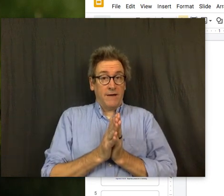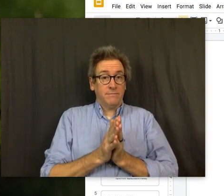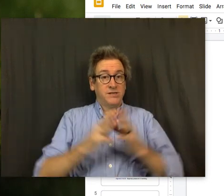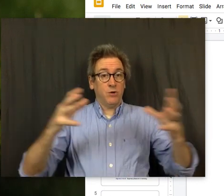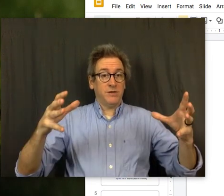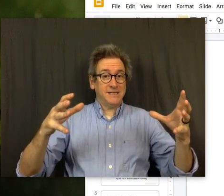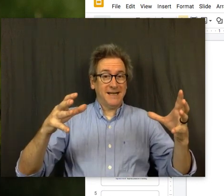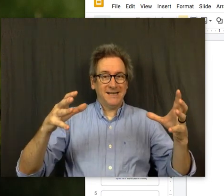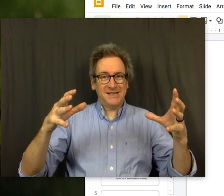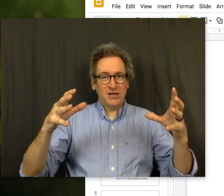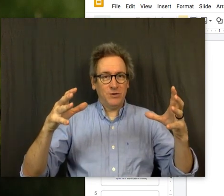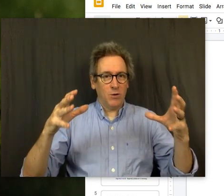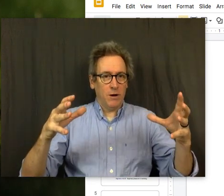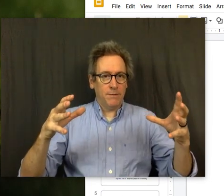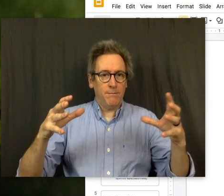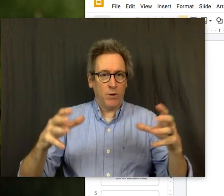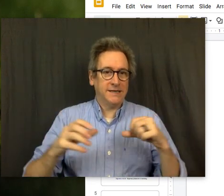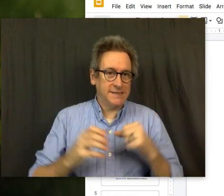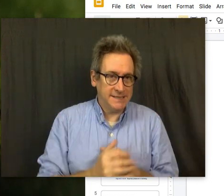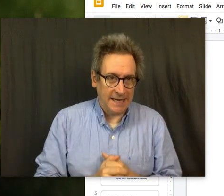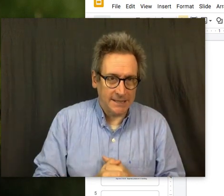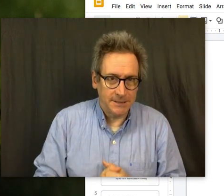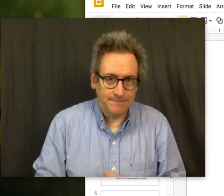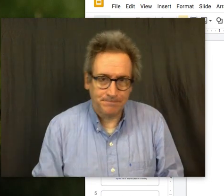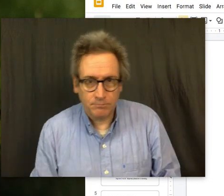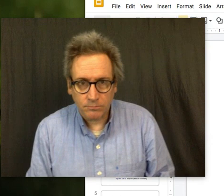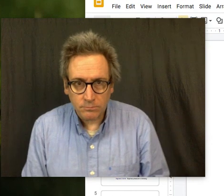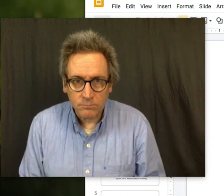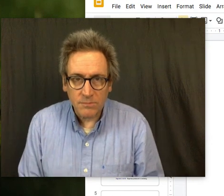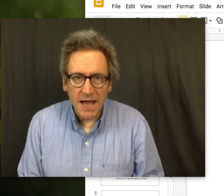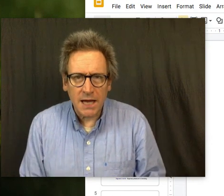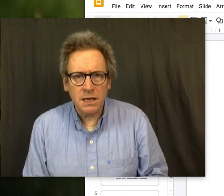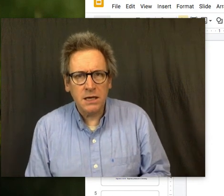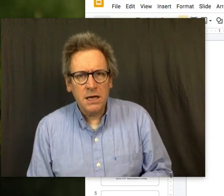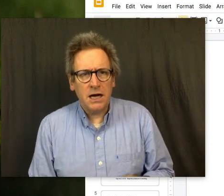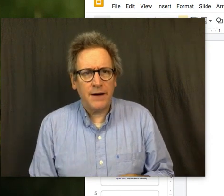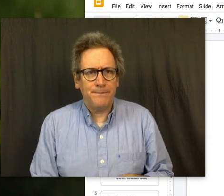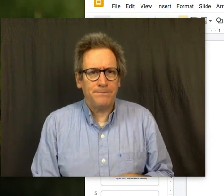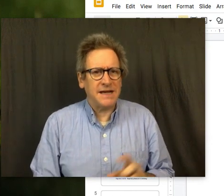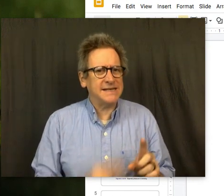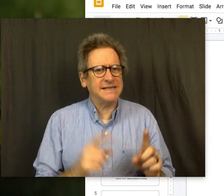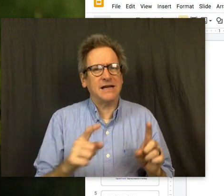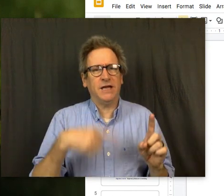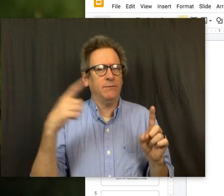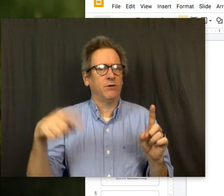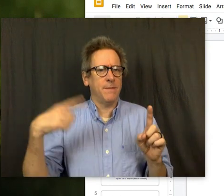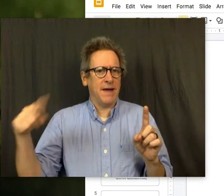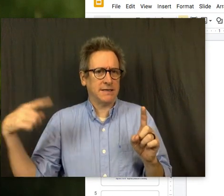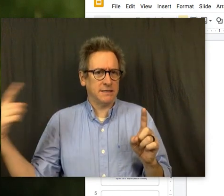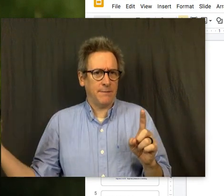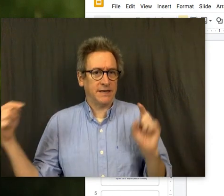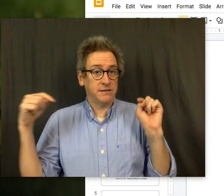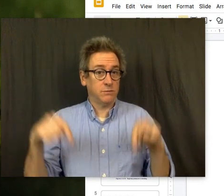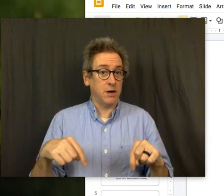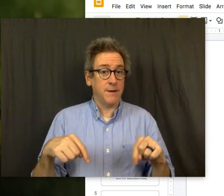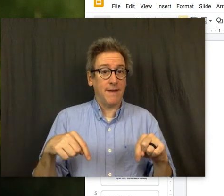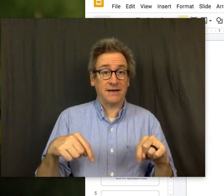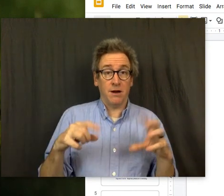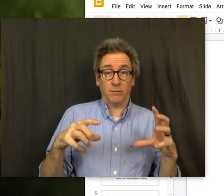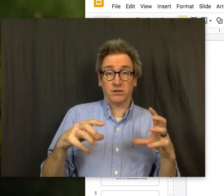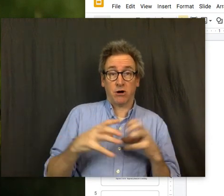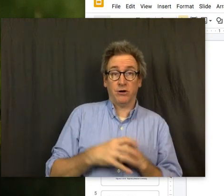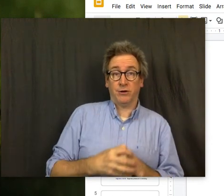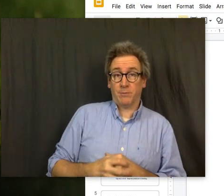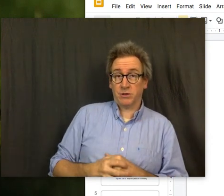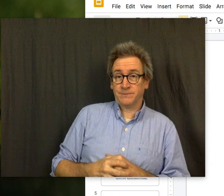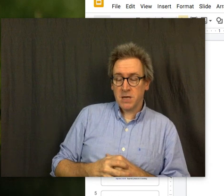over. Okay, so this is unit 1.6. And as I said, we keep coming back to topics. We're coming back to